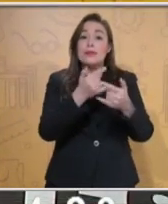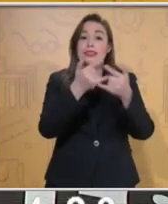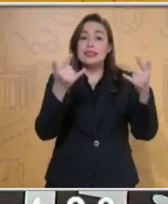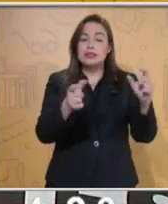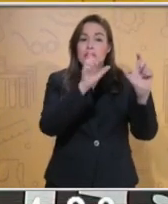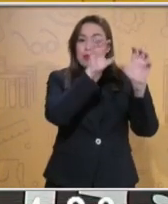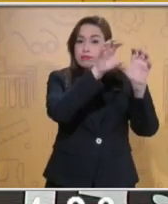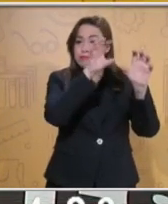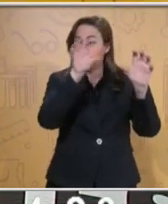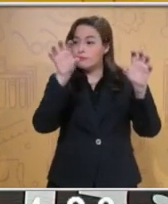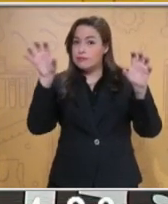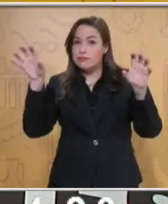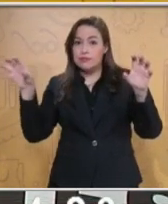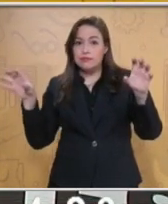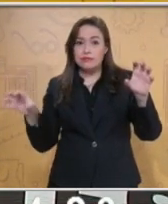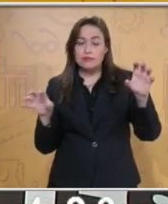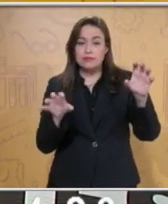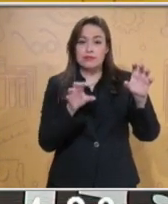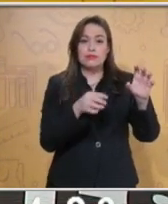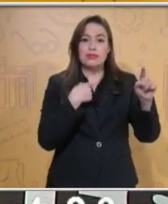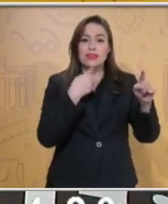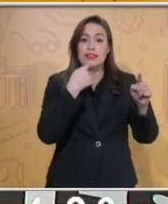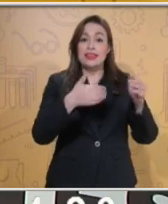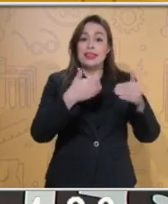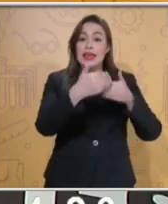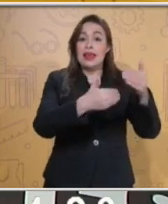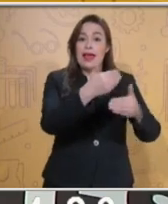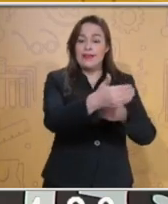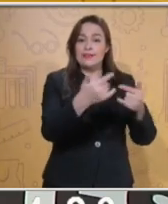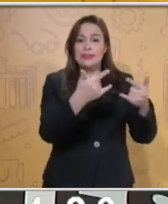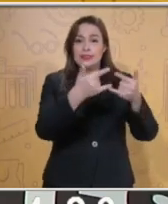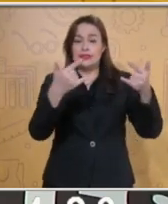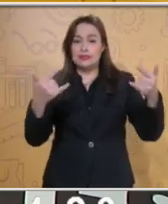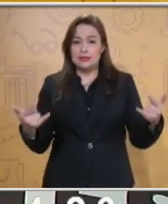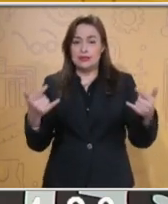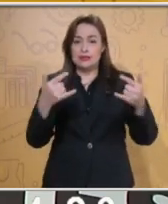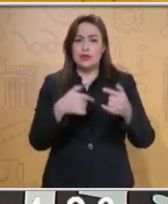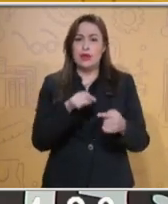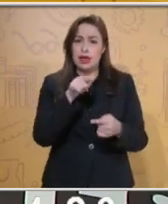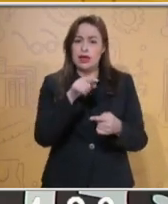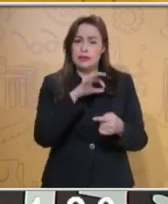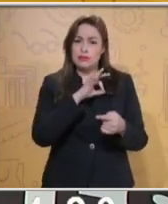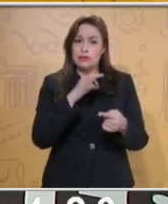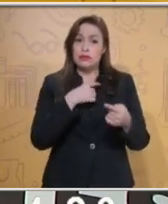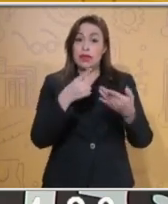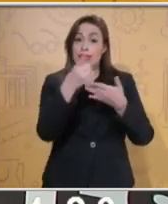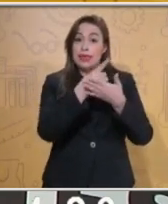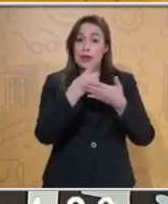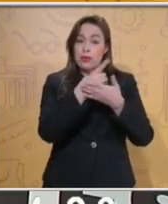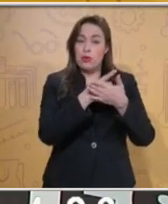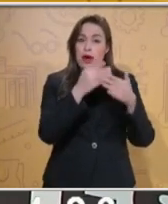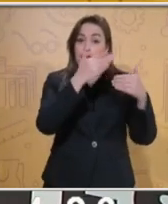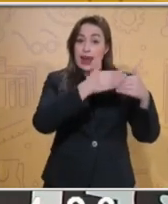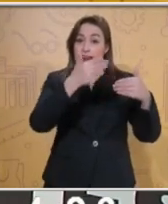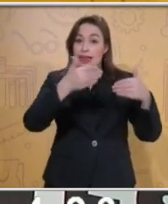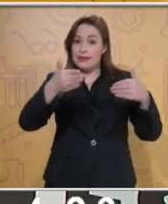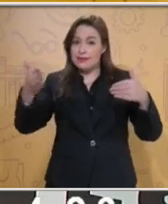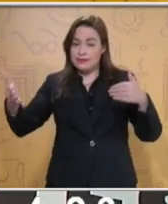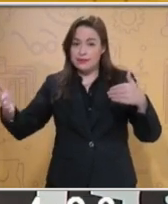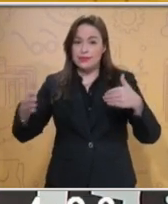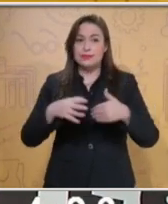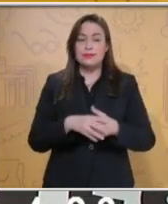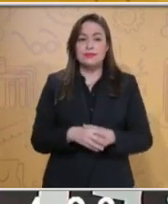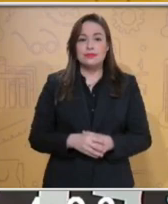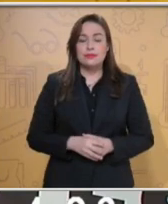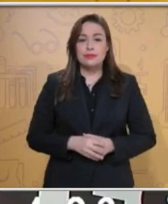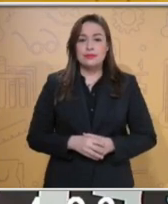It's a place in which the story is drawn, okay? So, if you look and pay attention